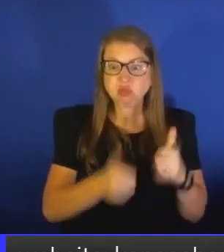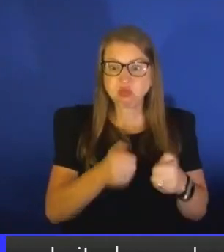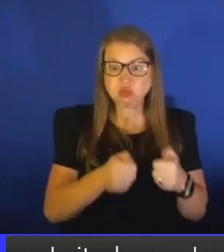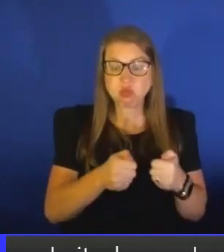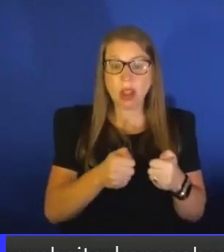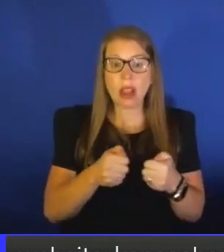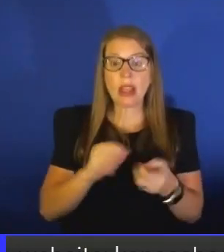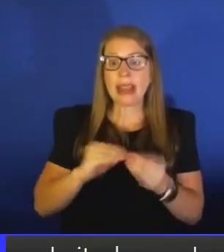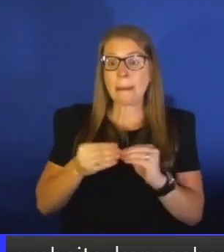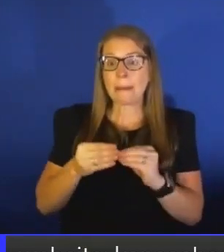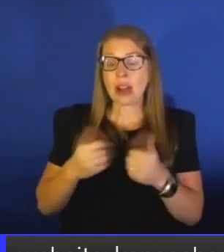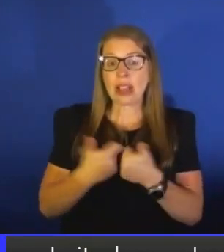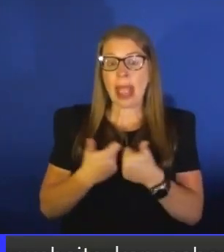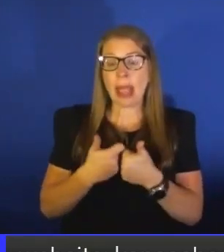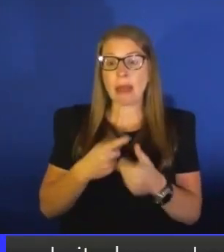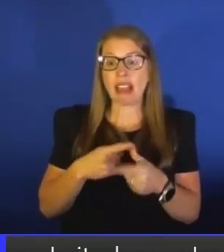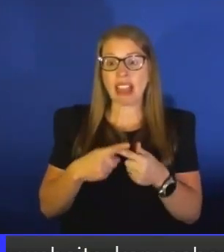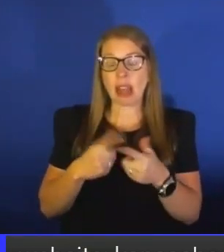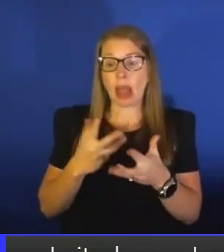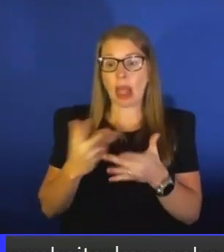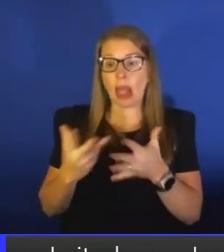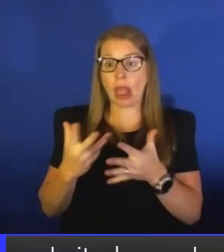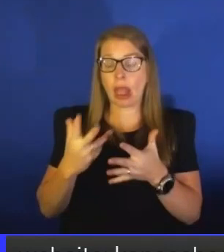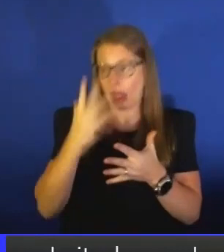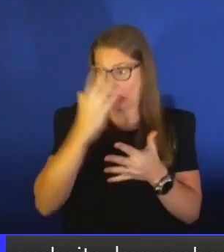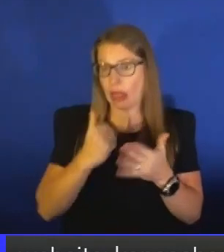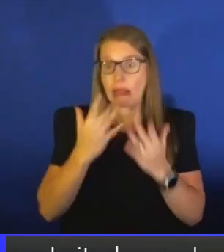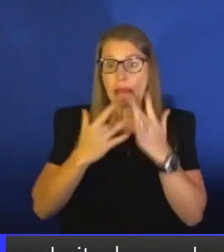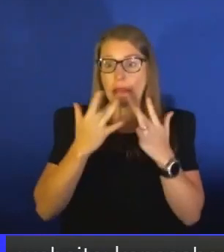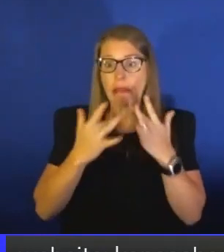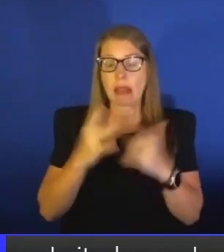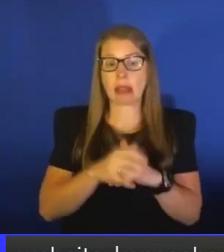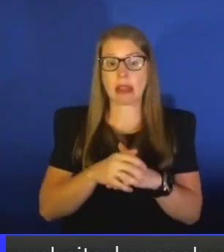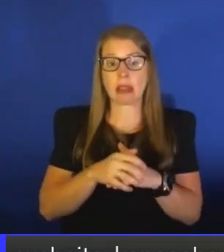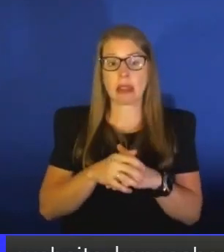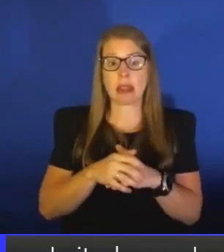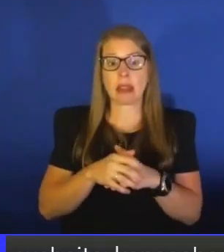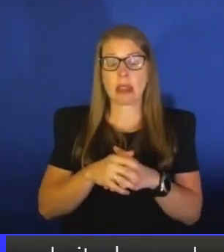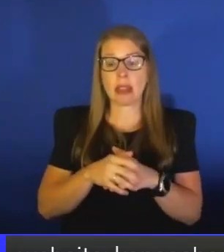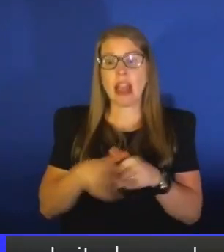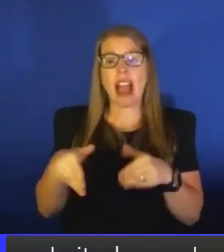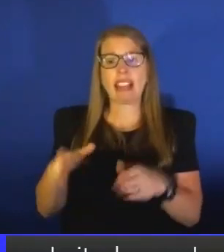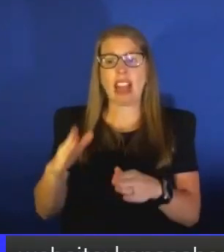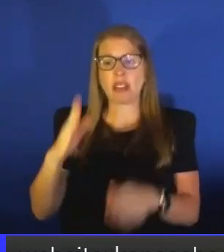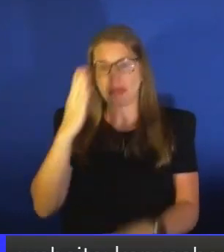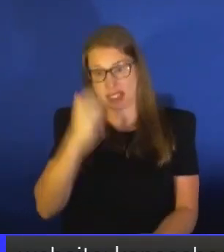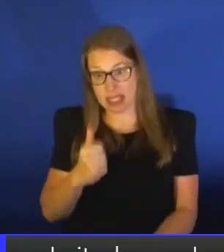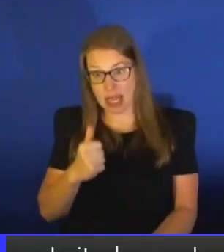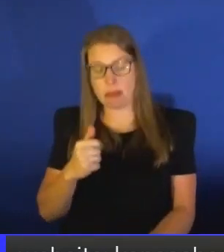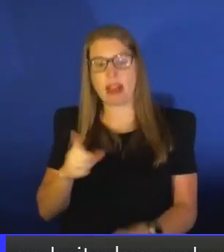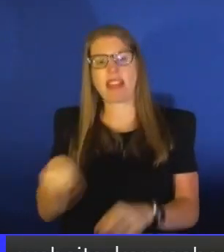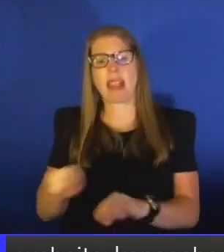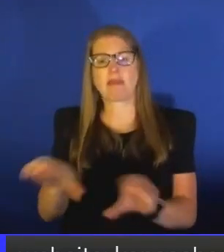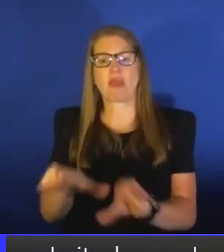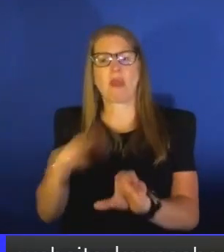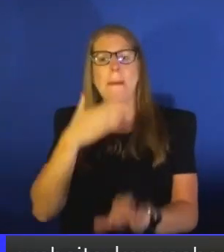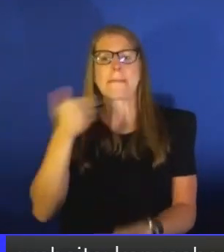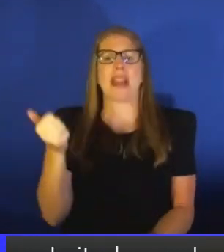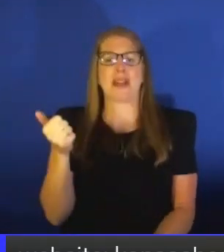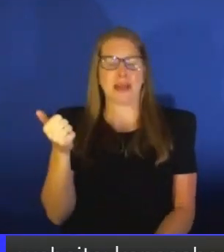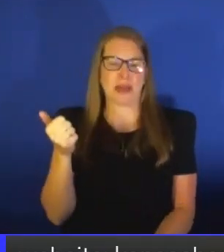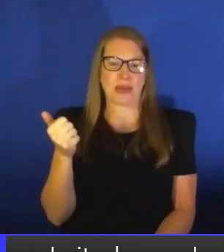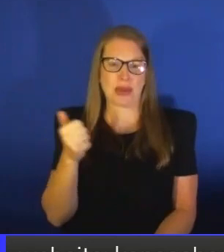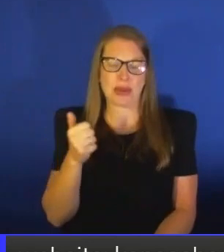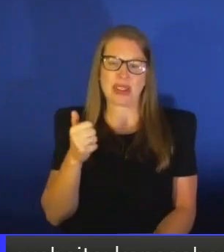you just sleep deprive that person, then you allow them to sleep, and they do perform better. So there's definitely some effect of, quote, catching